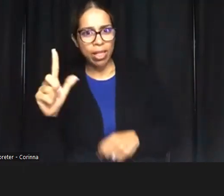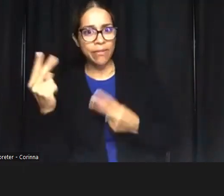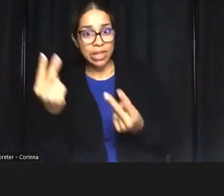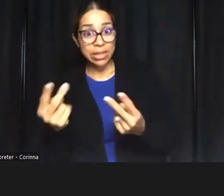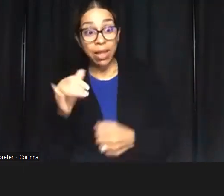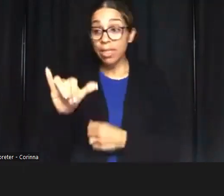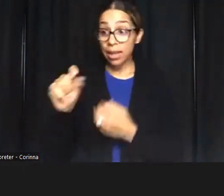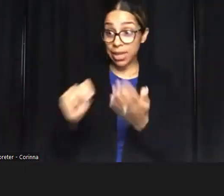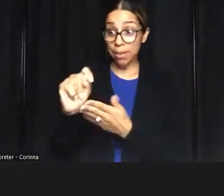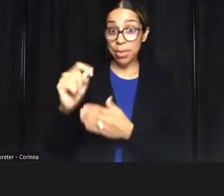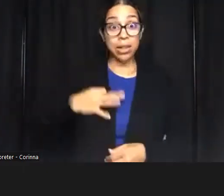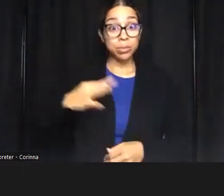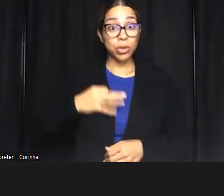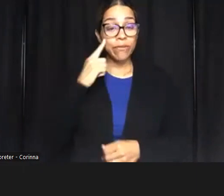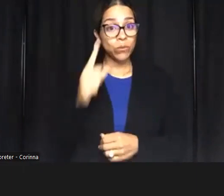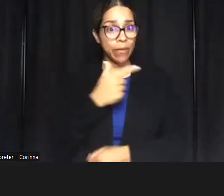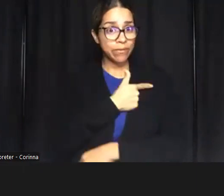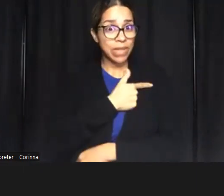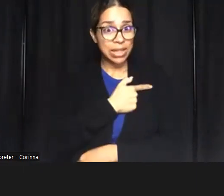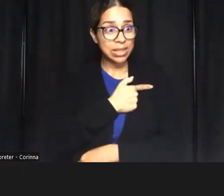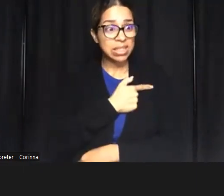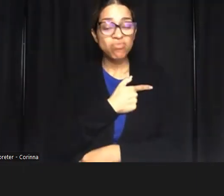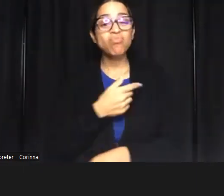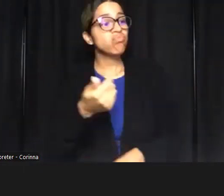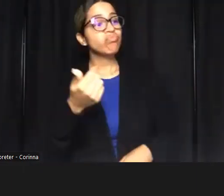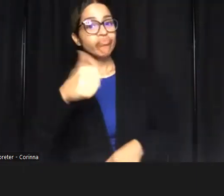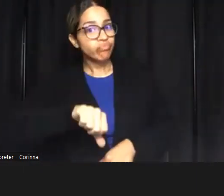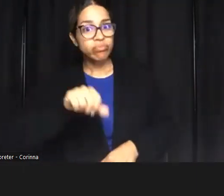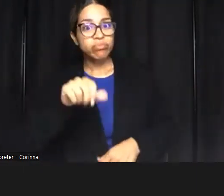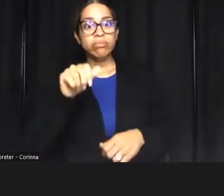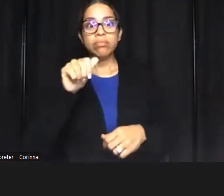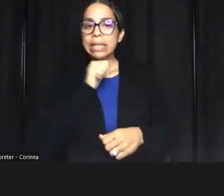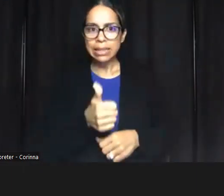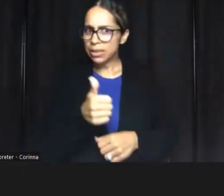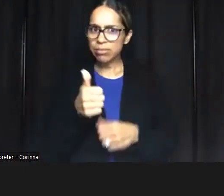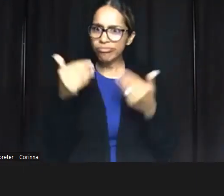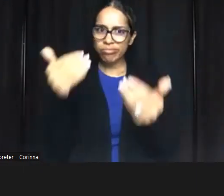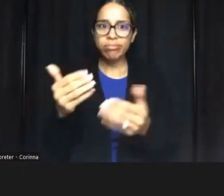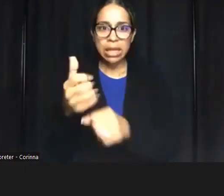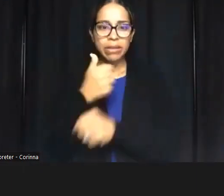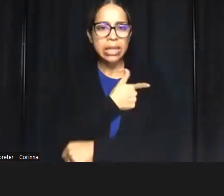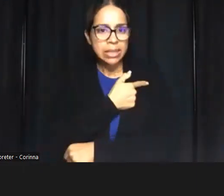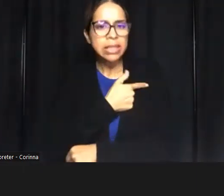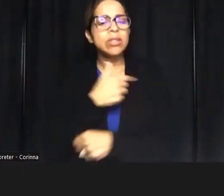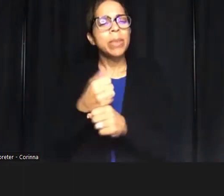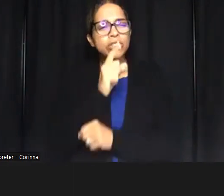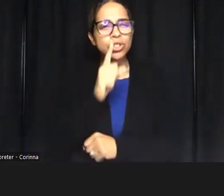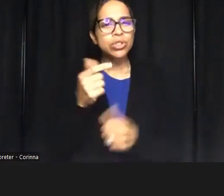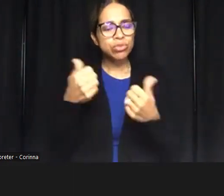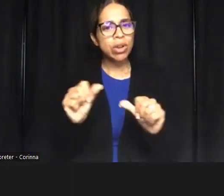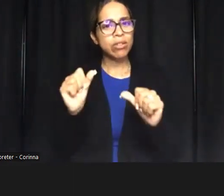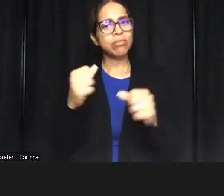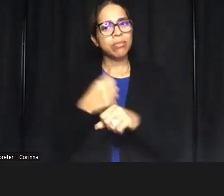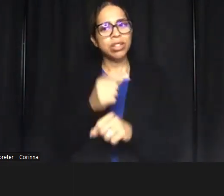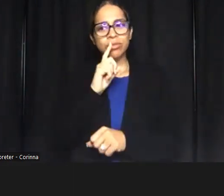for the vaccine, didn't receive it. And so just making sure to normalize those conversations since they are already in